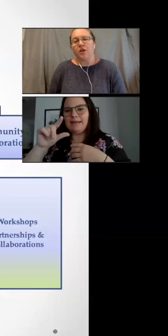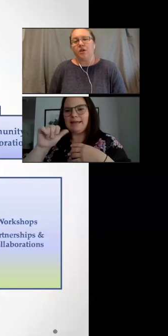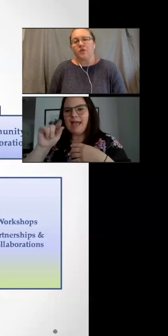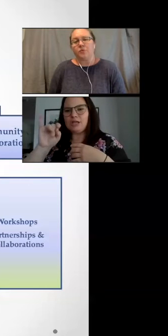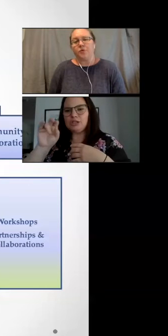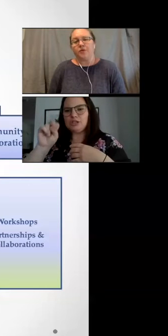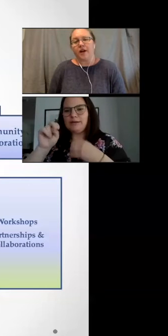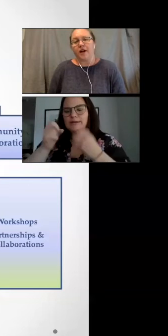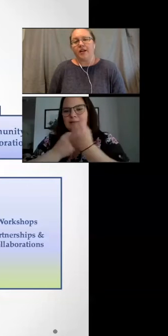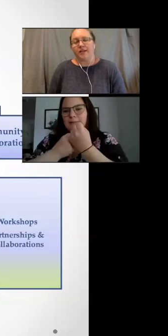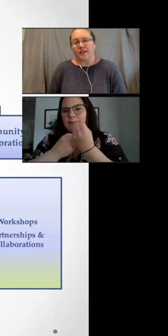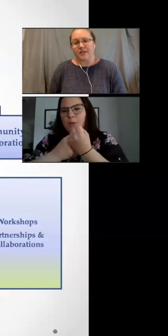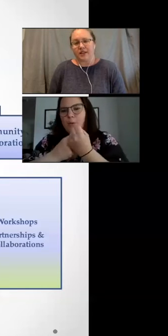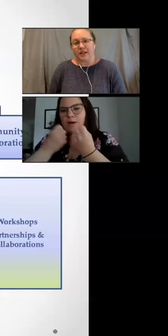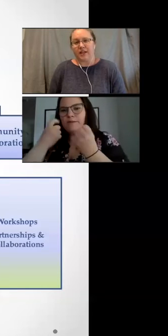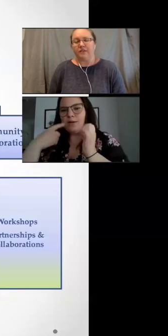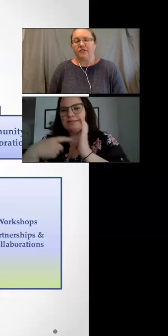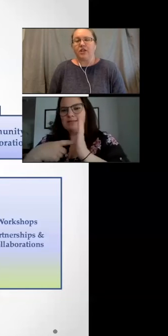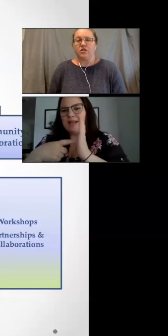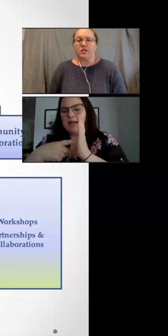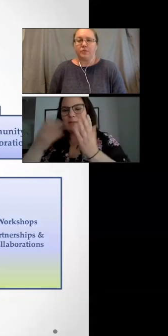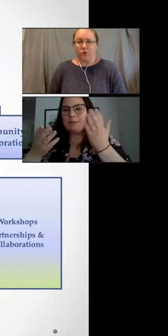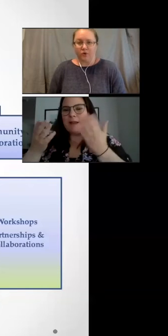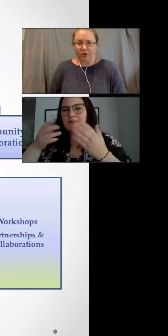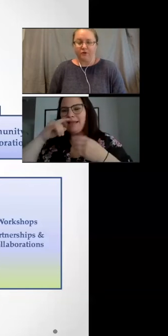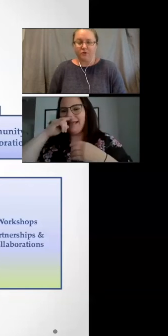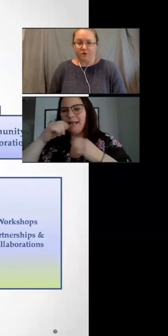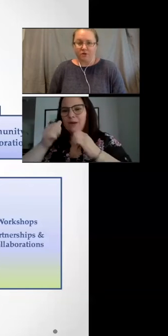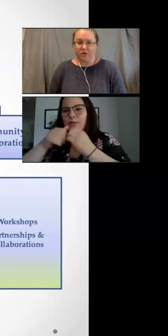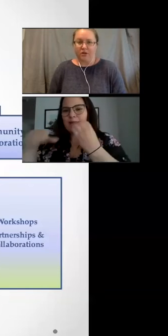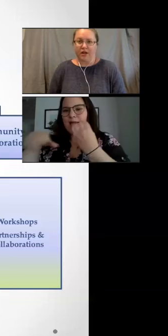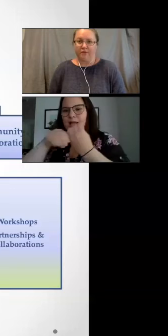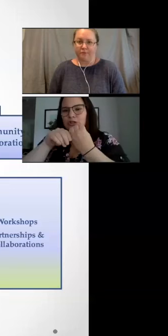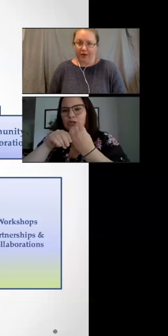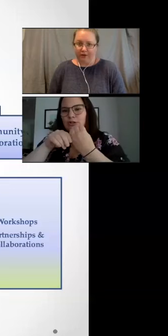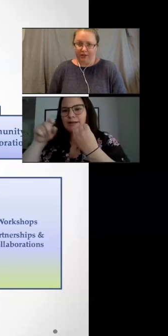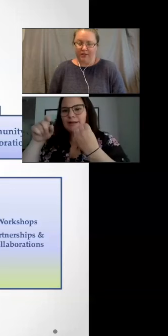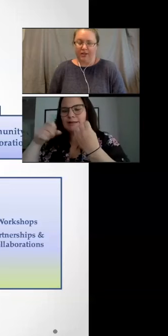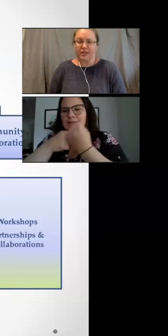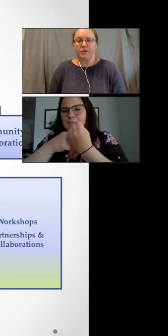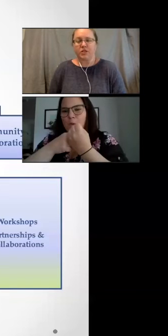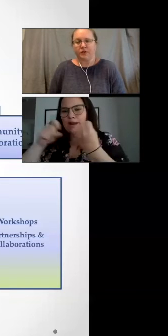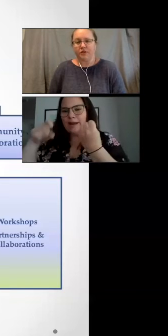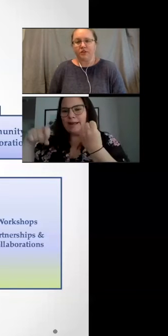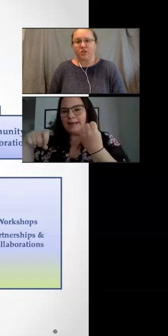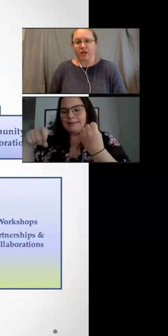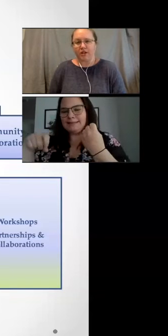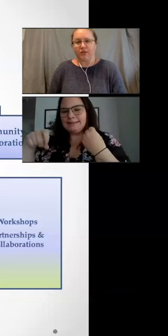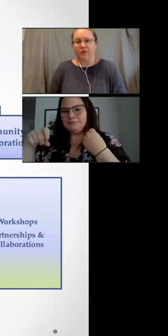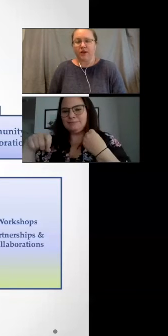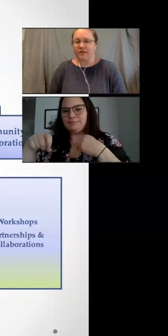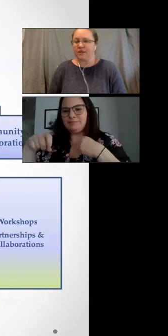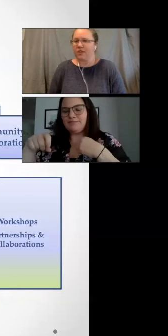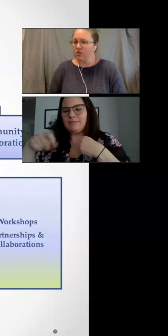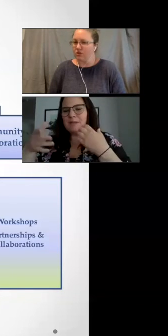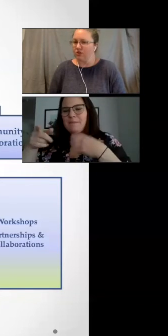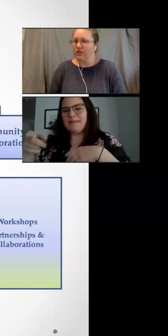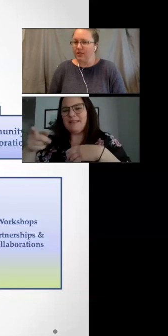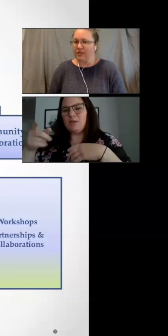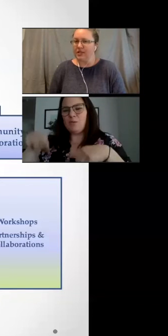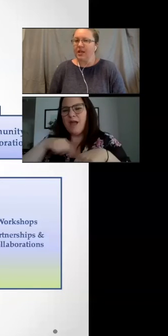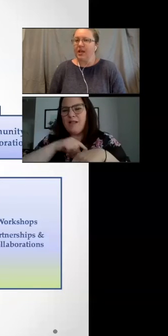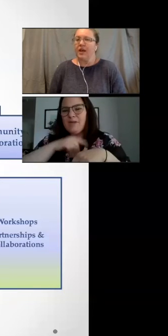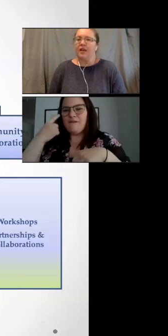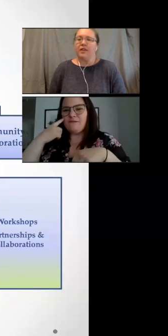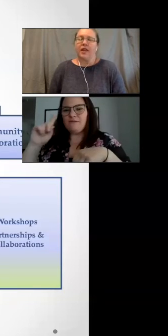We also provide, as I said, that navigation support for parents, especially if there's a child who has additional